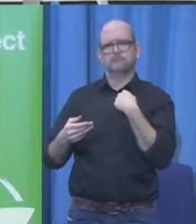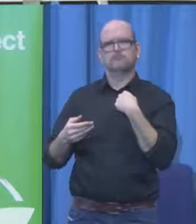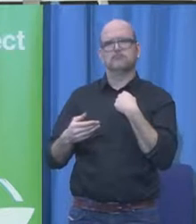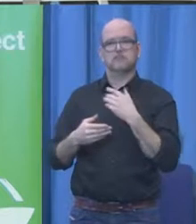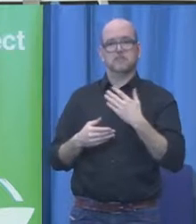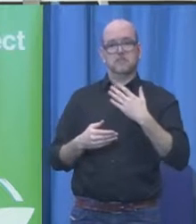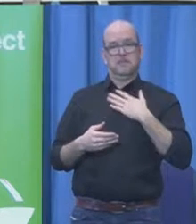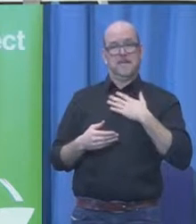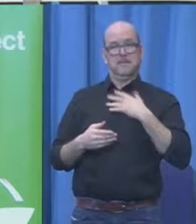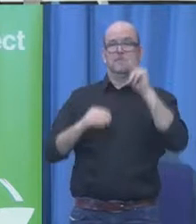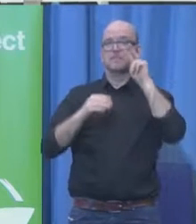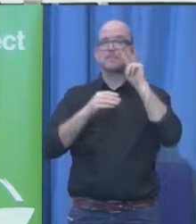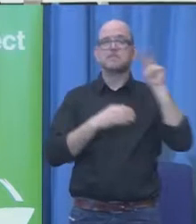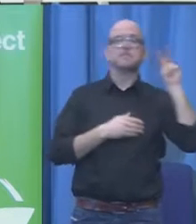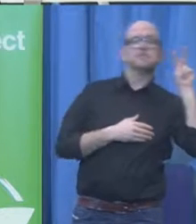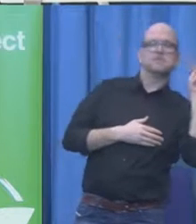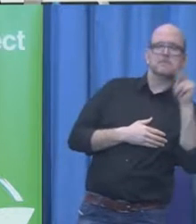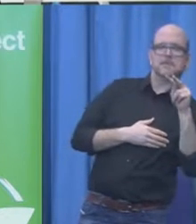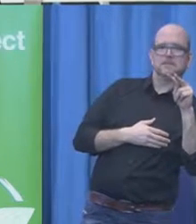to engage